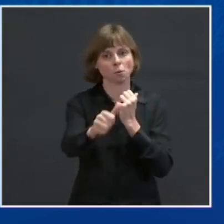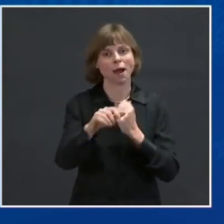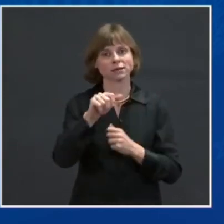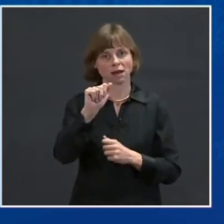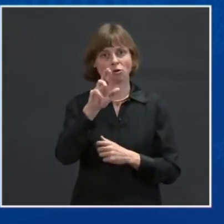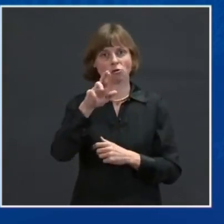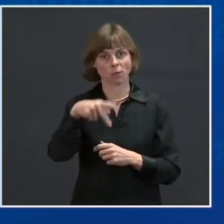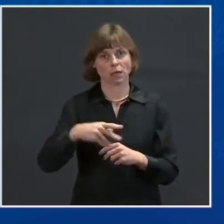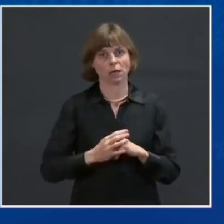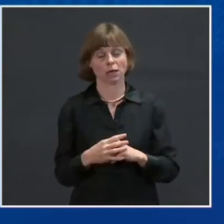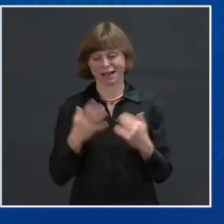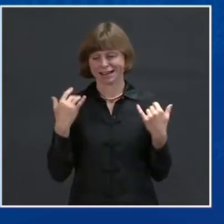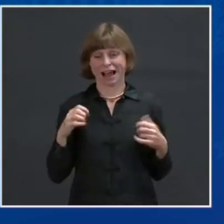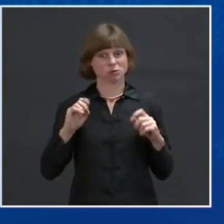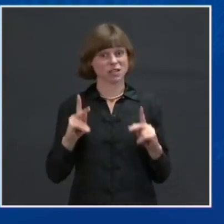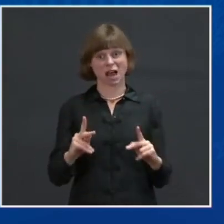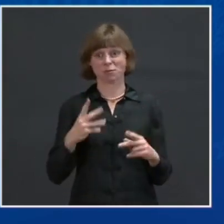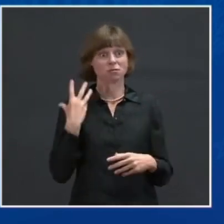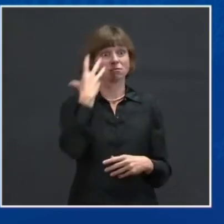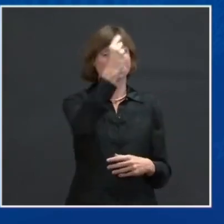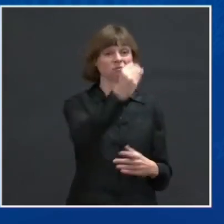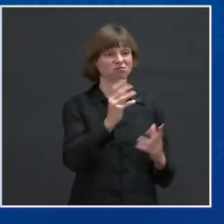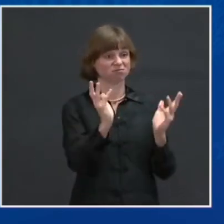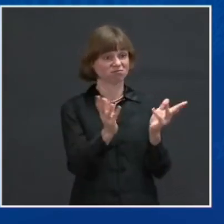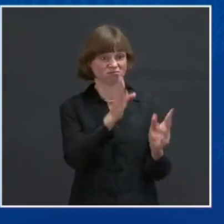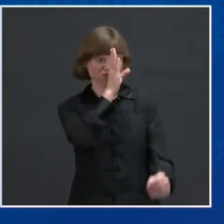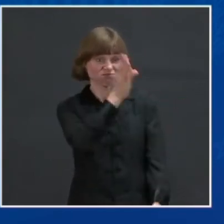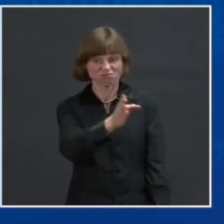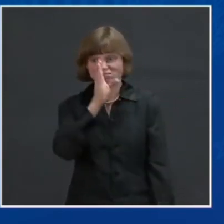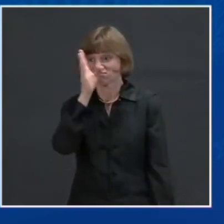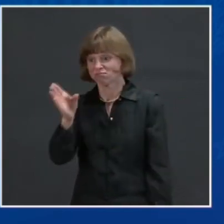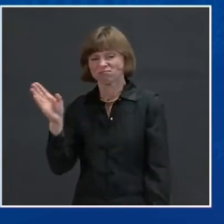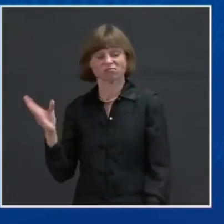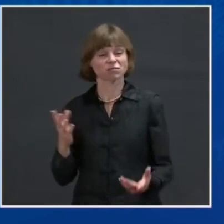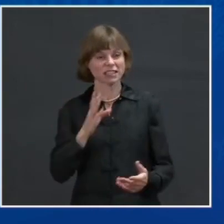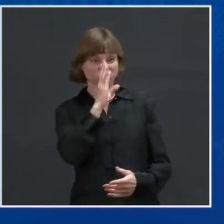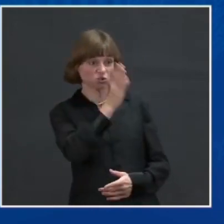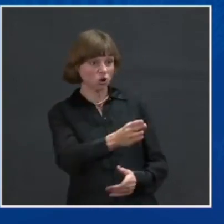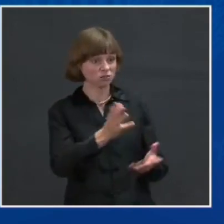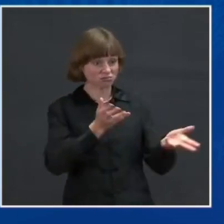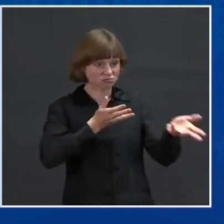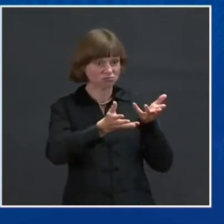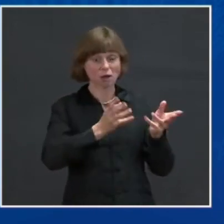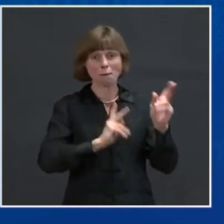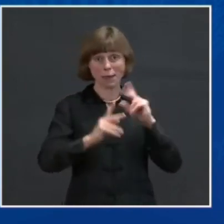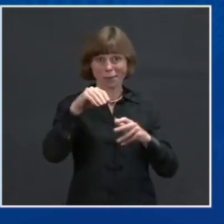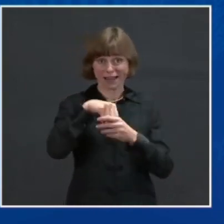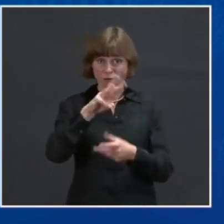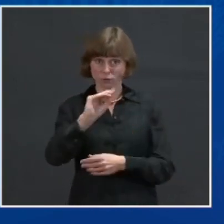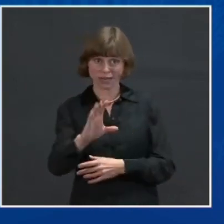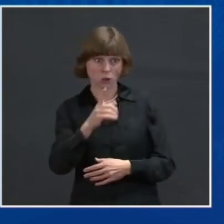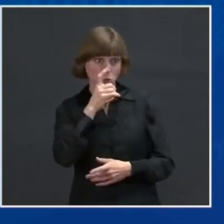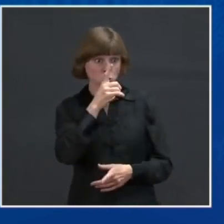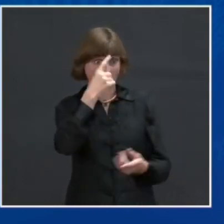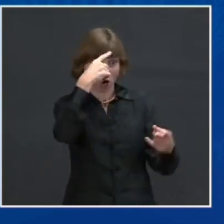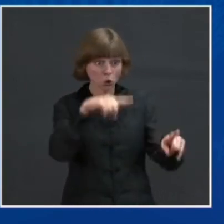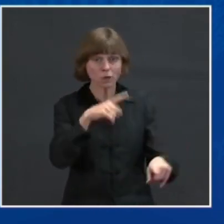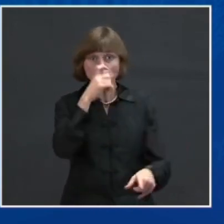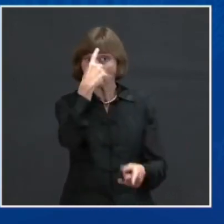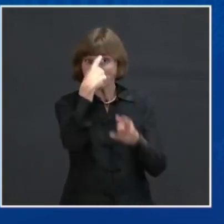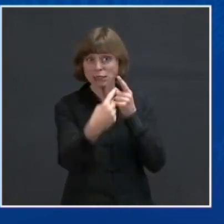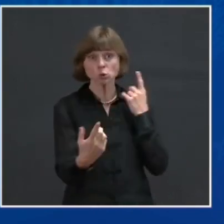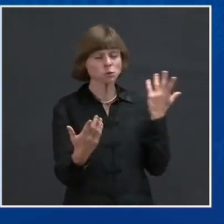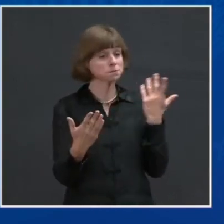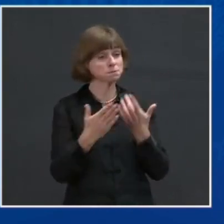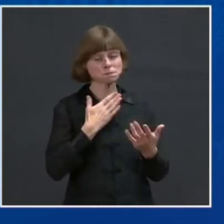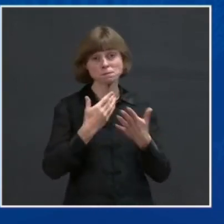to go out and have a conversation with the people of Wisconsin, people who agree with him, people who disagree with him. But if you look at the polls,